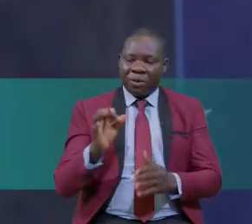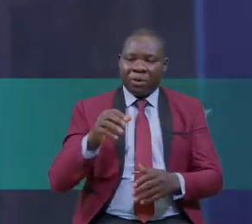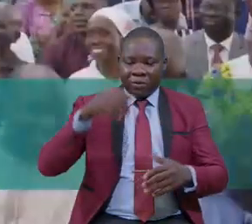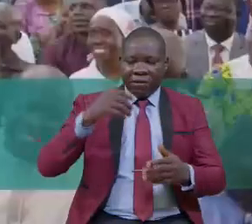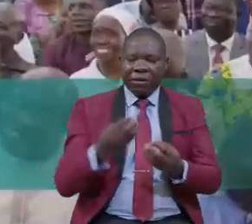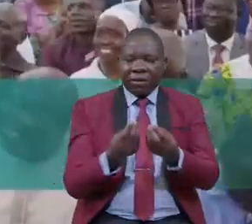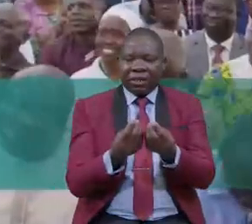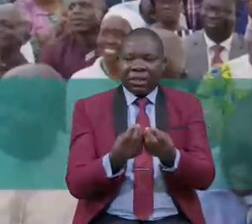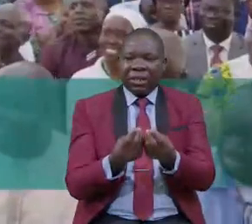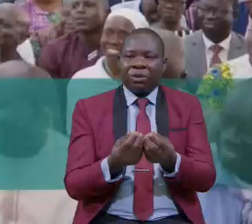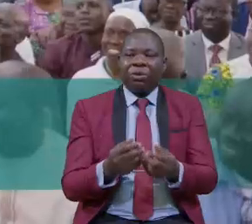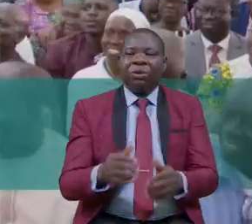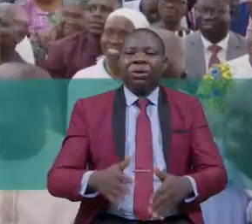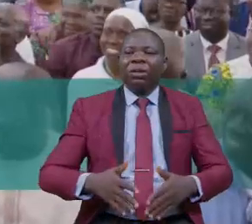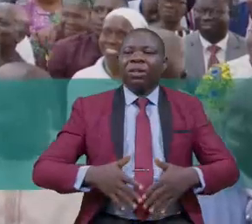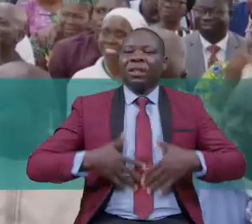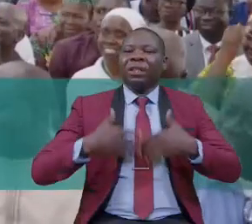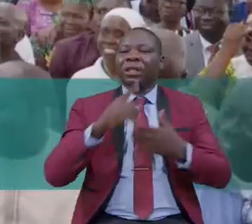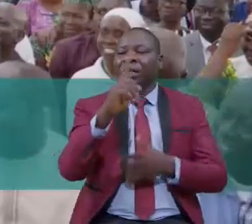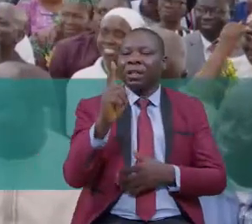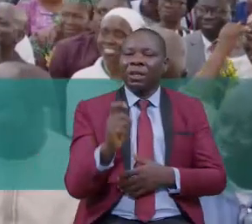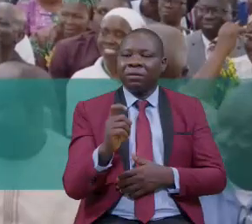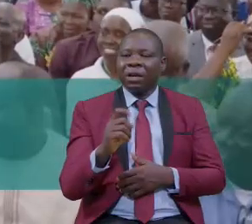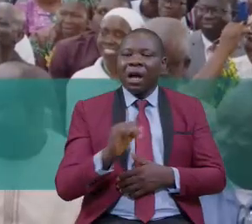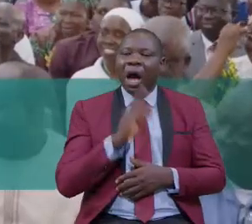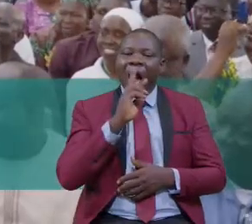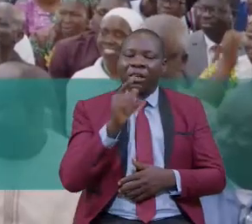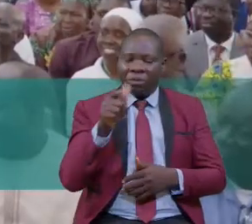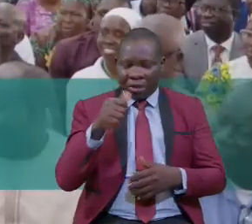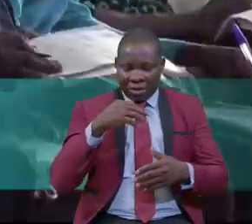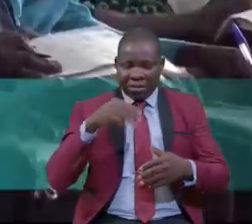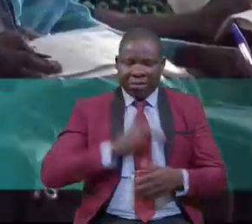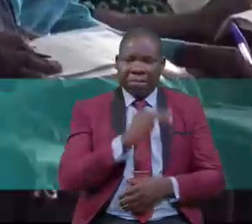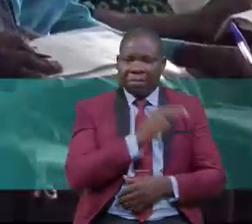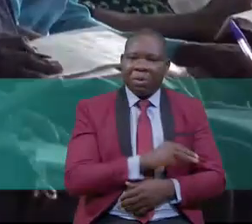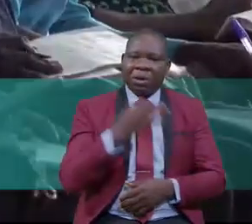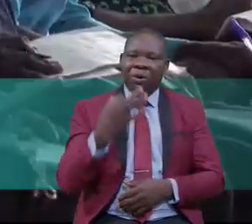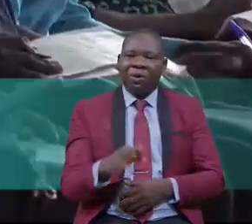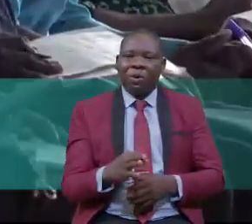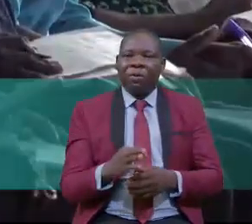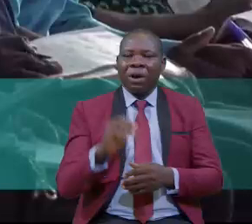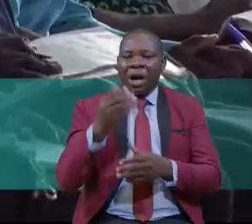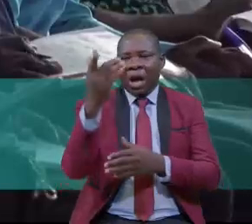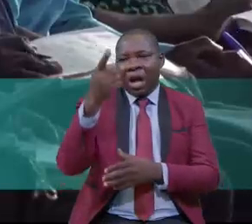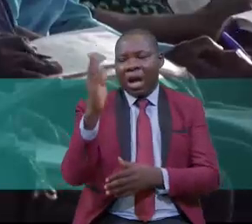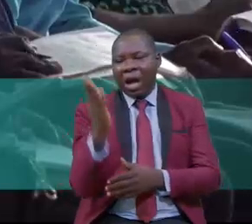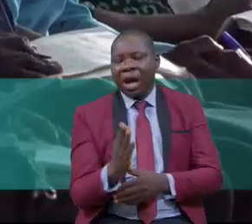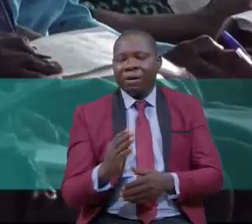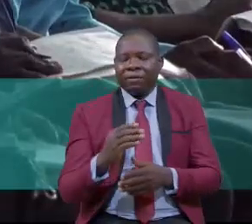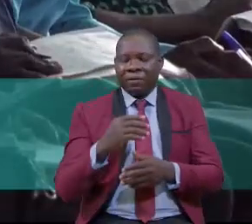now. Are you a member of Average Life? Are you a member